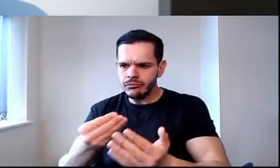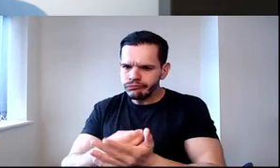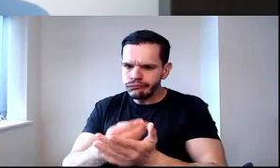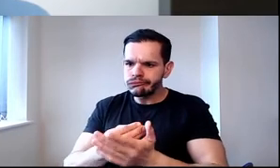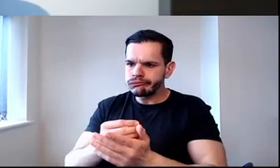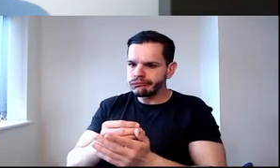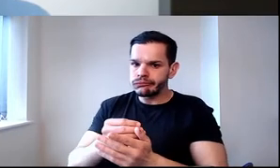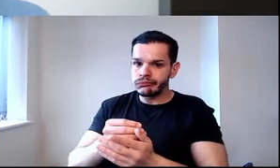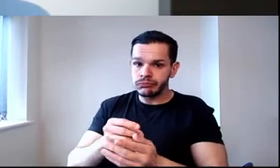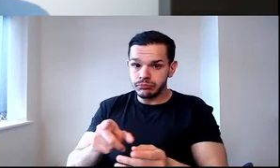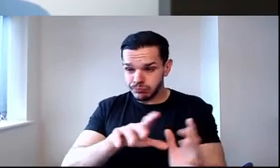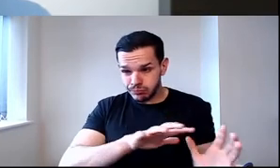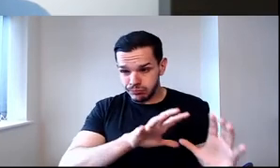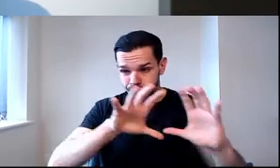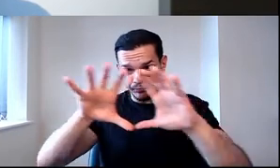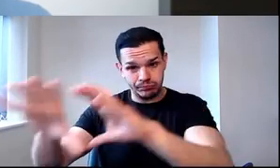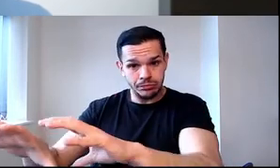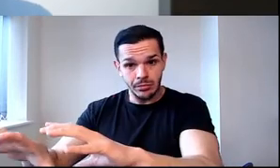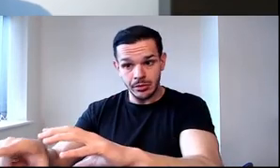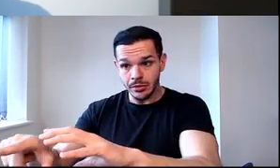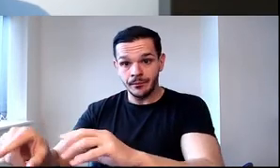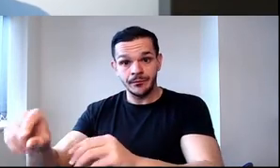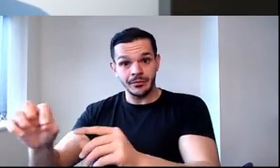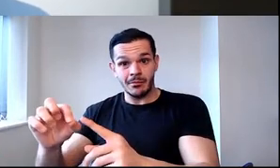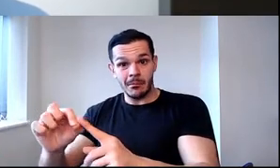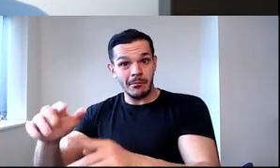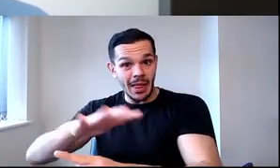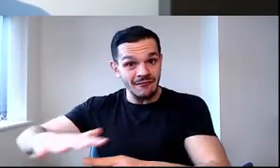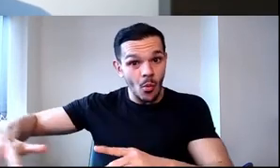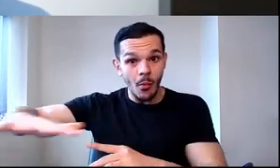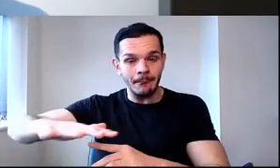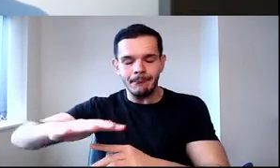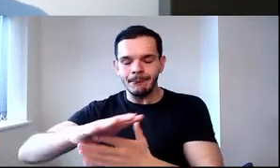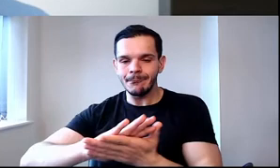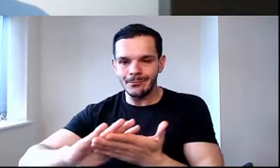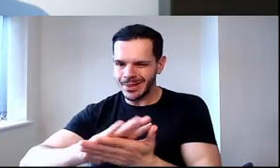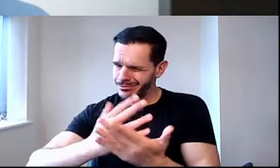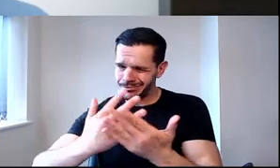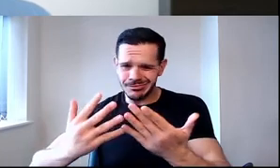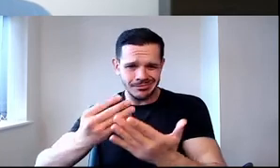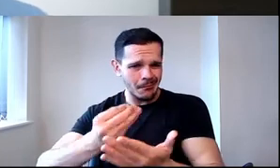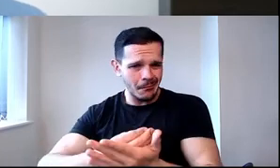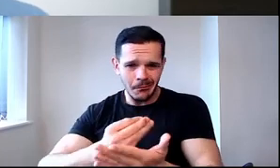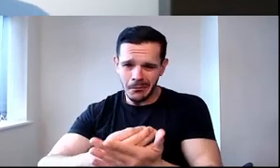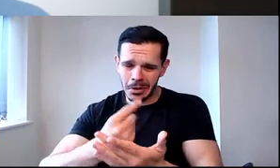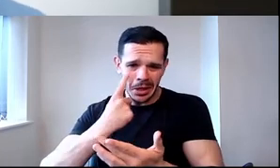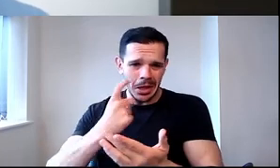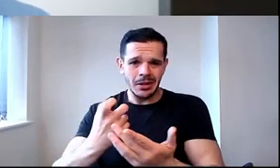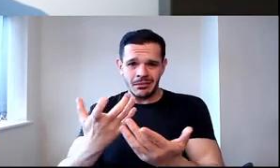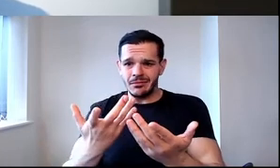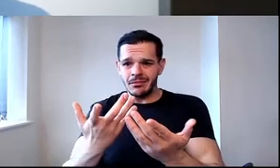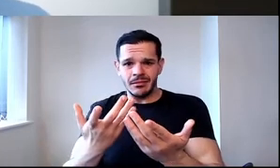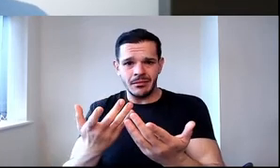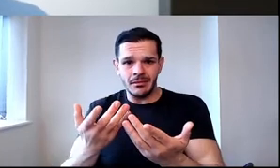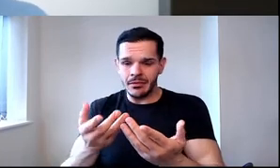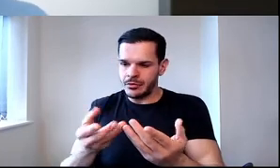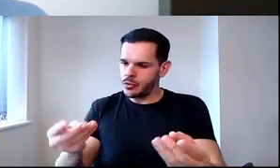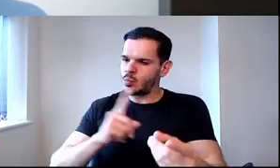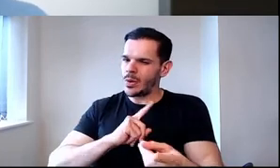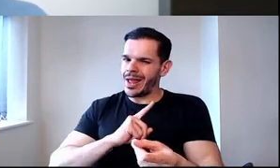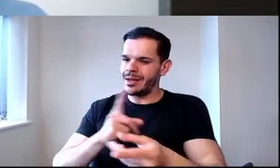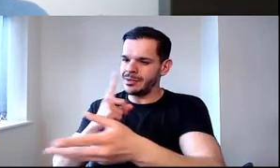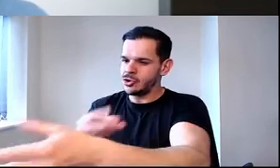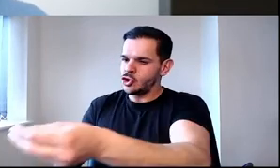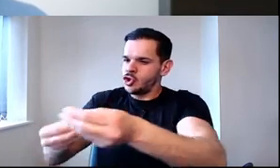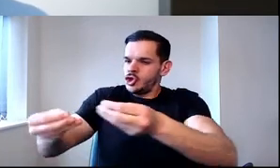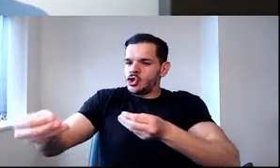a liquidity pool, into a platform, then there's a lot of money to be made as well in actually exchanging the native token